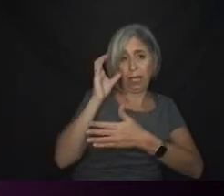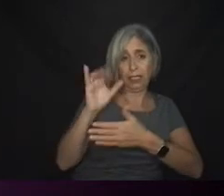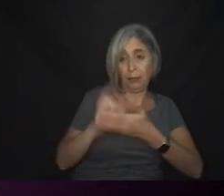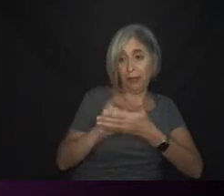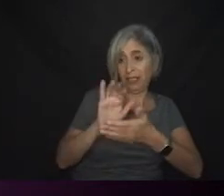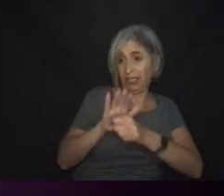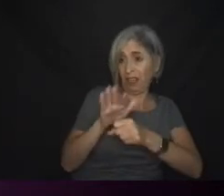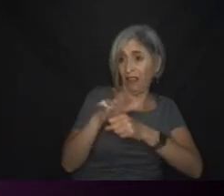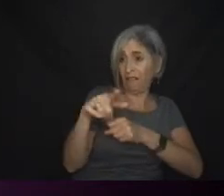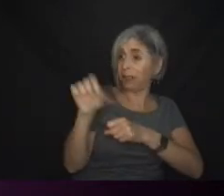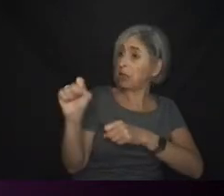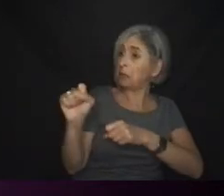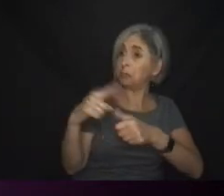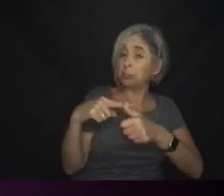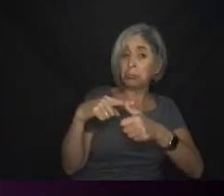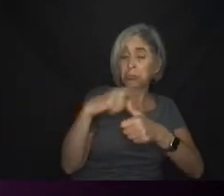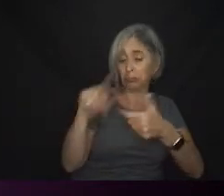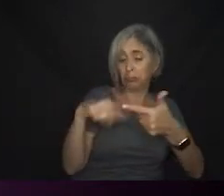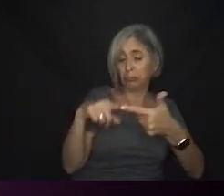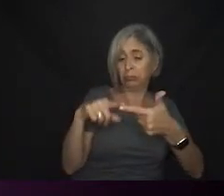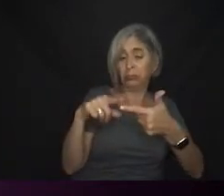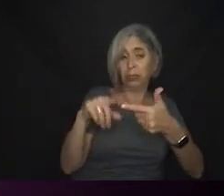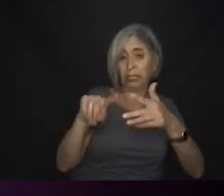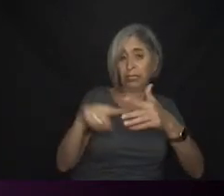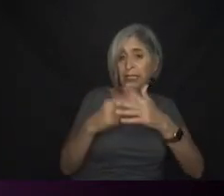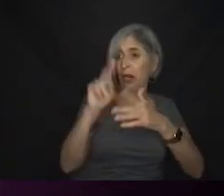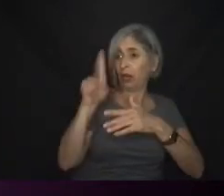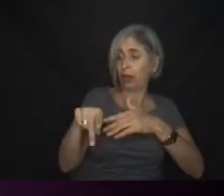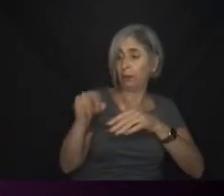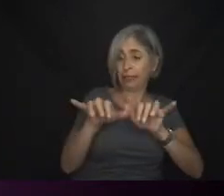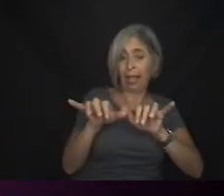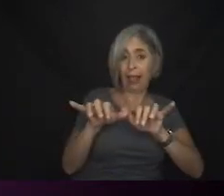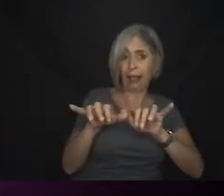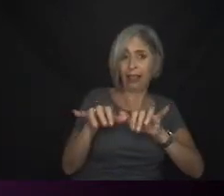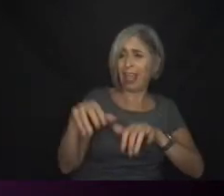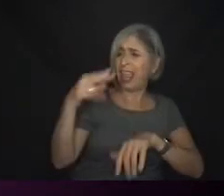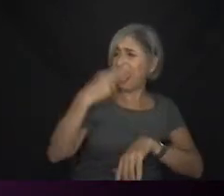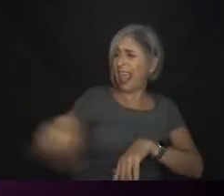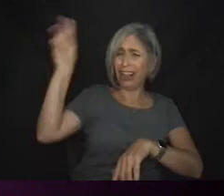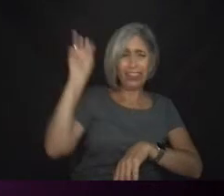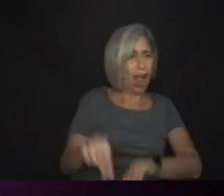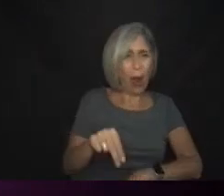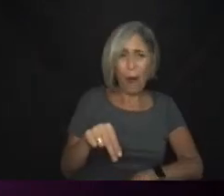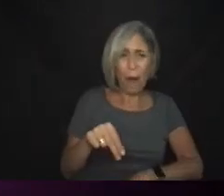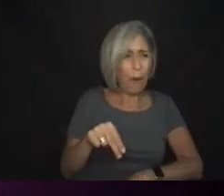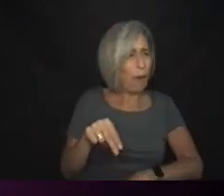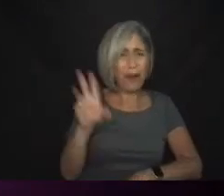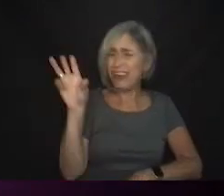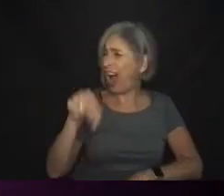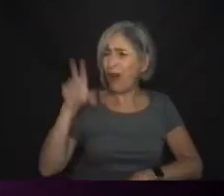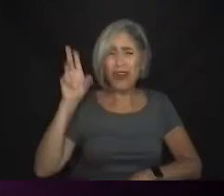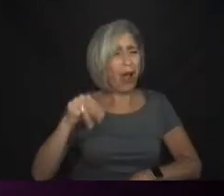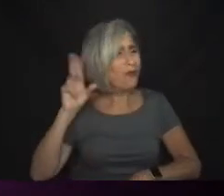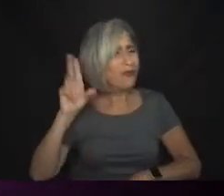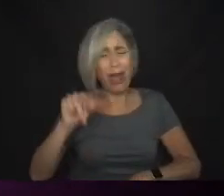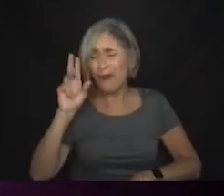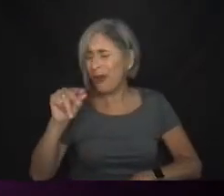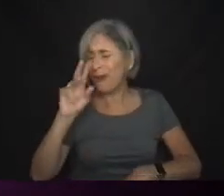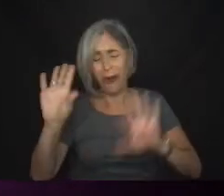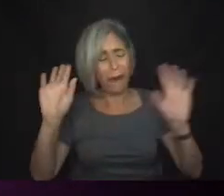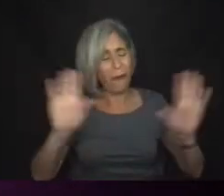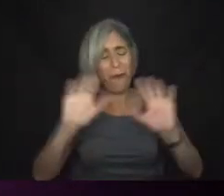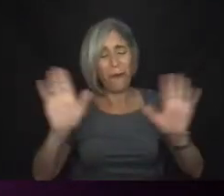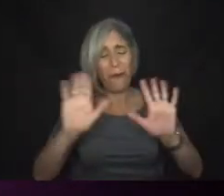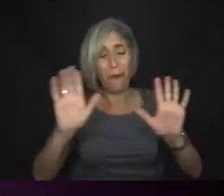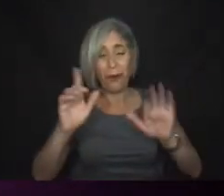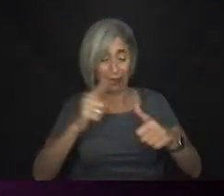Yeah, I'd say so. Does it work at startup scale? Hell no. You know what I'm saying? Like, it doesn't. It's